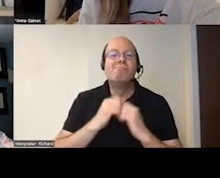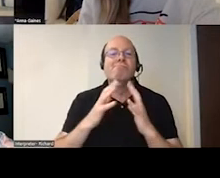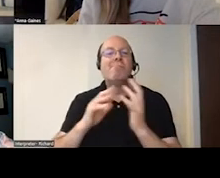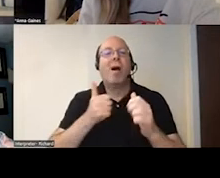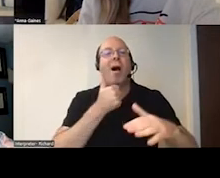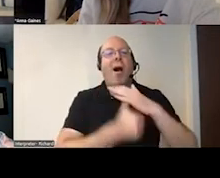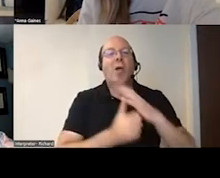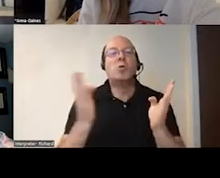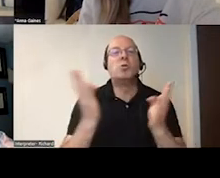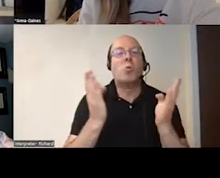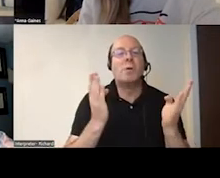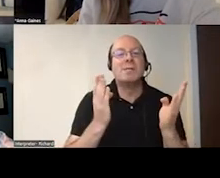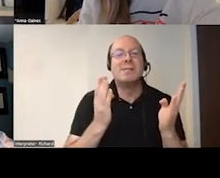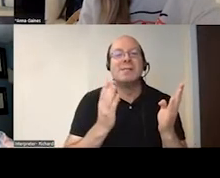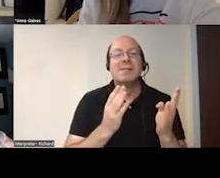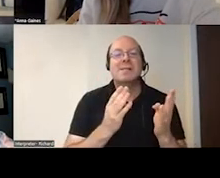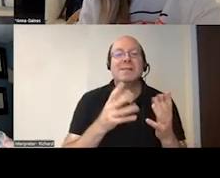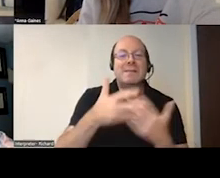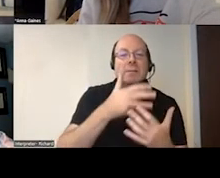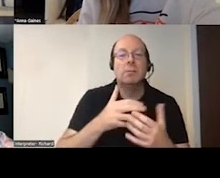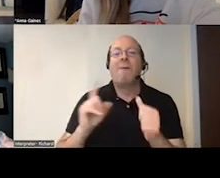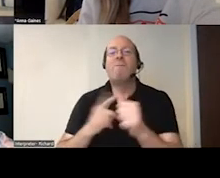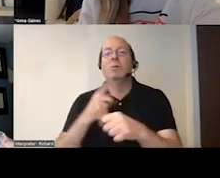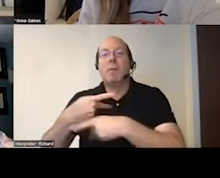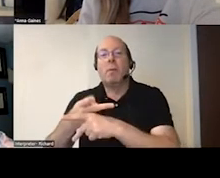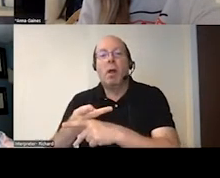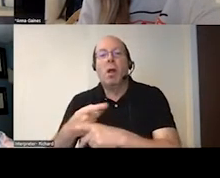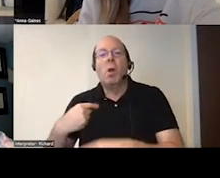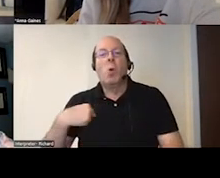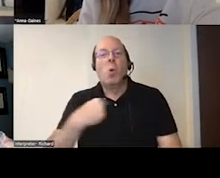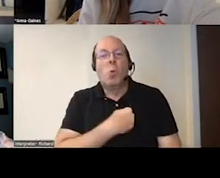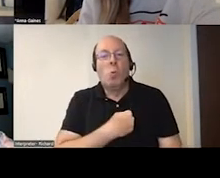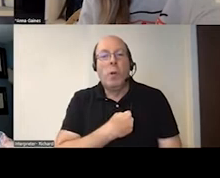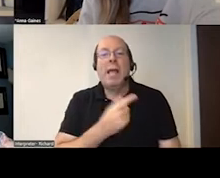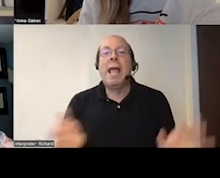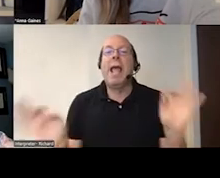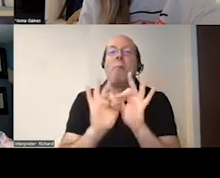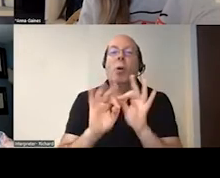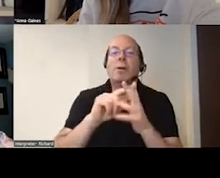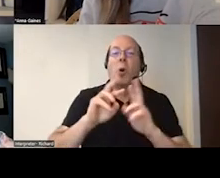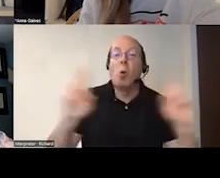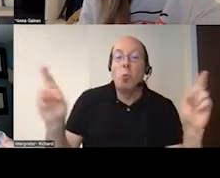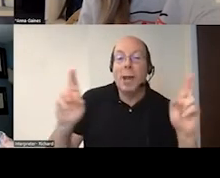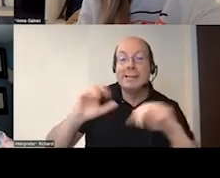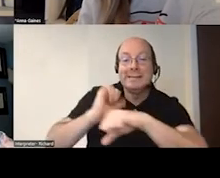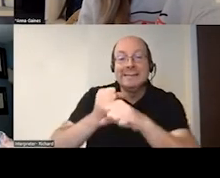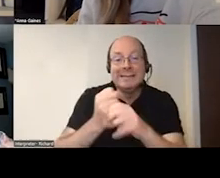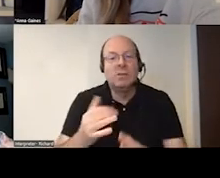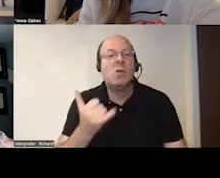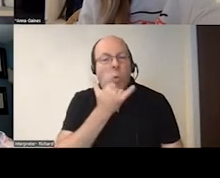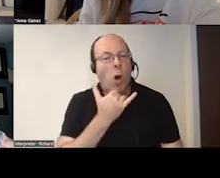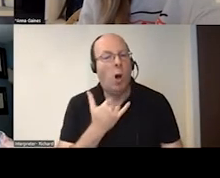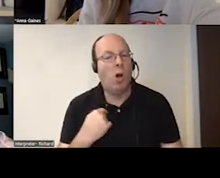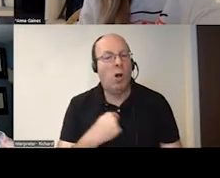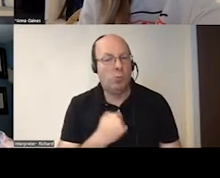was the first product-based one. And so we just kind of mismanaged some of those, the key things that we needed to get everything sorted and all the